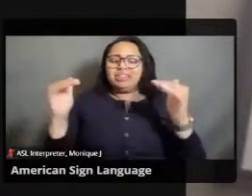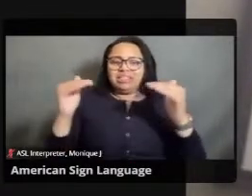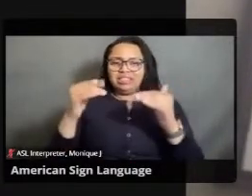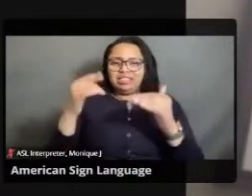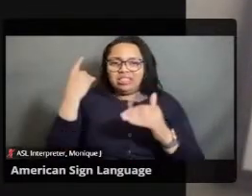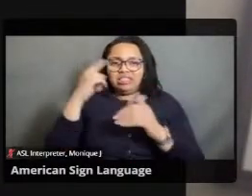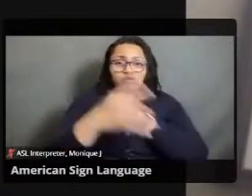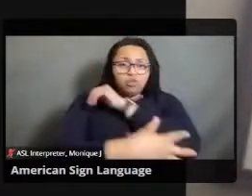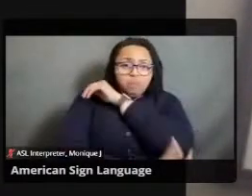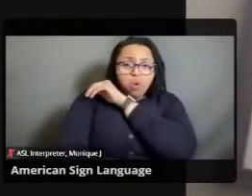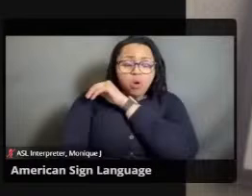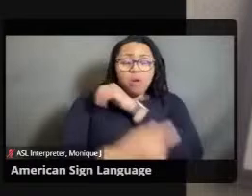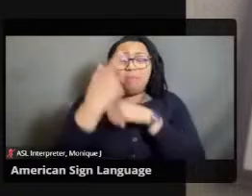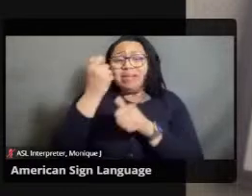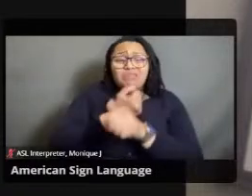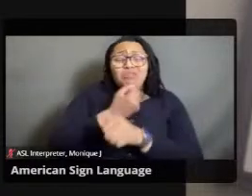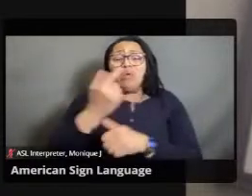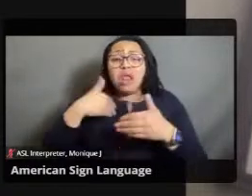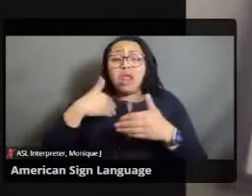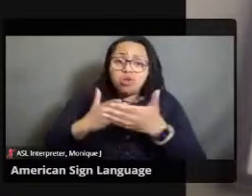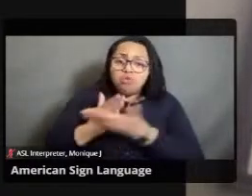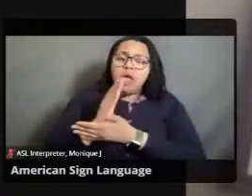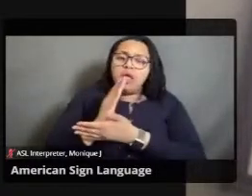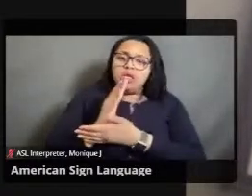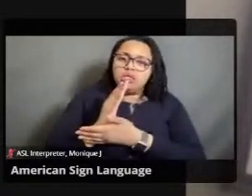right to live.